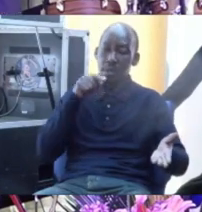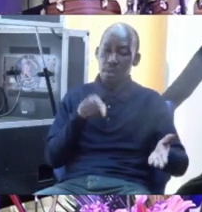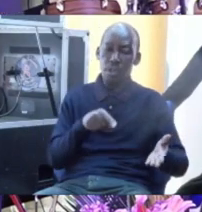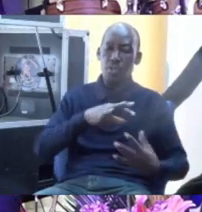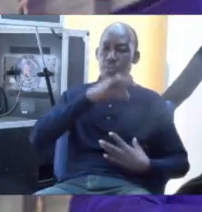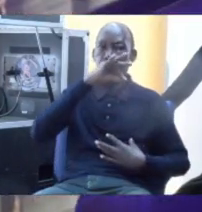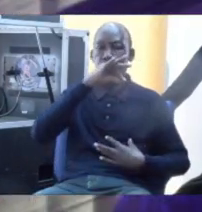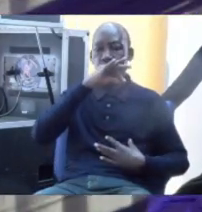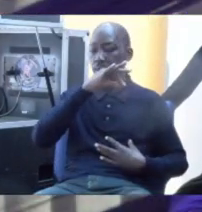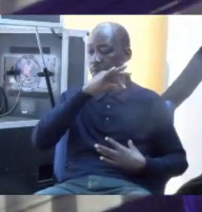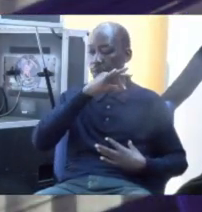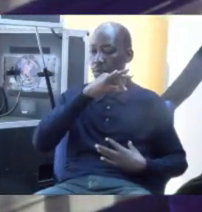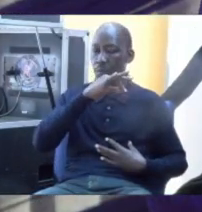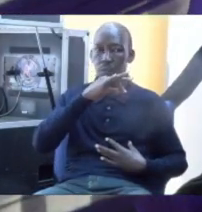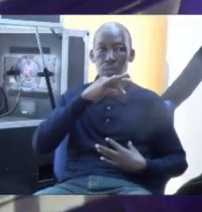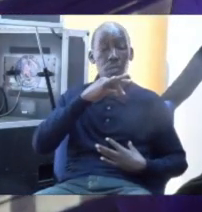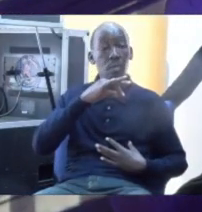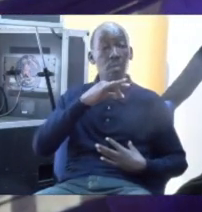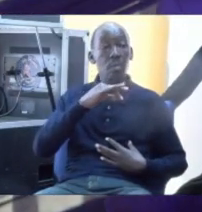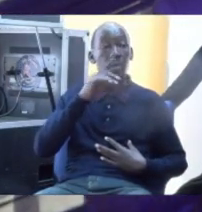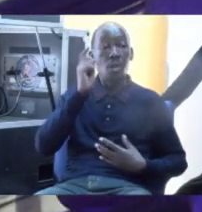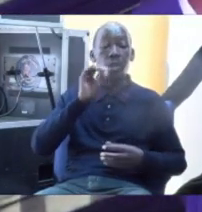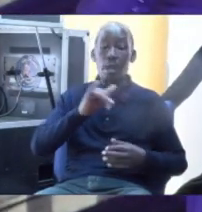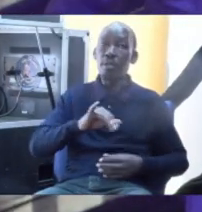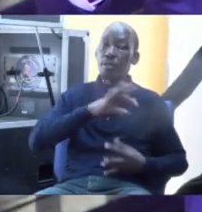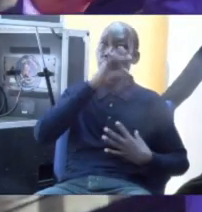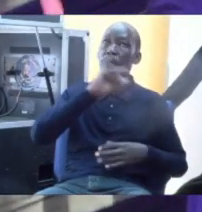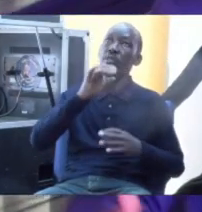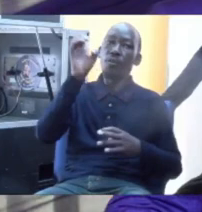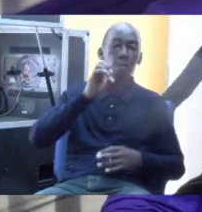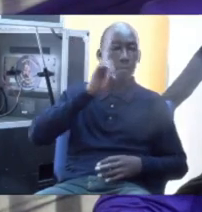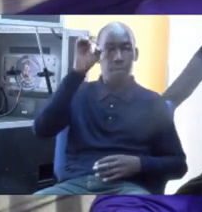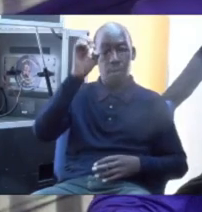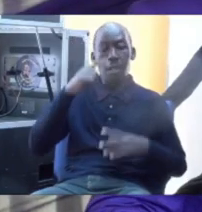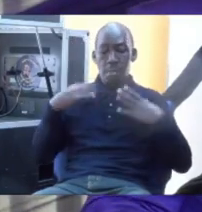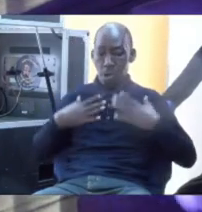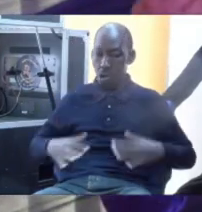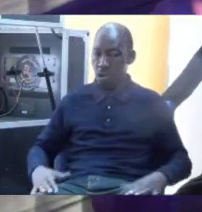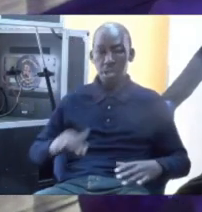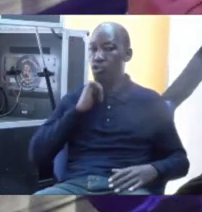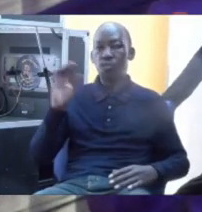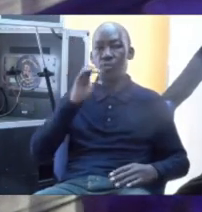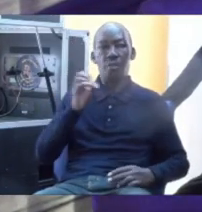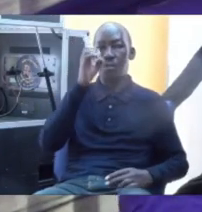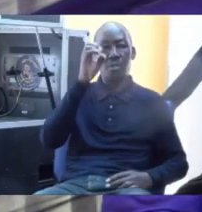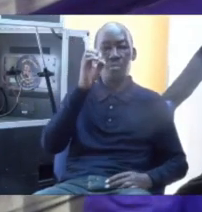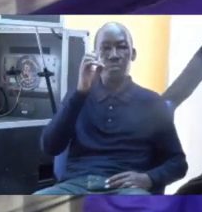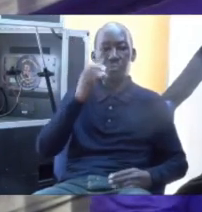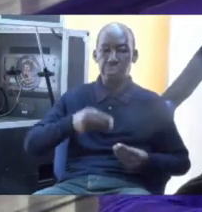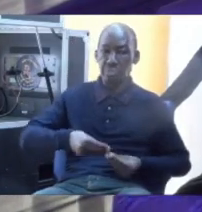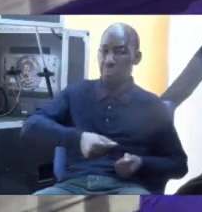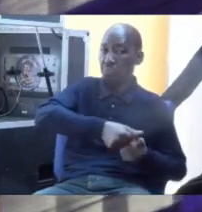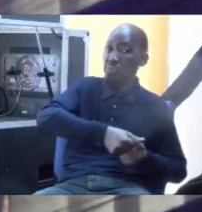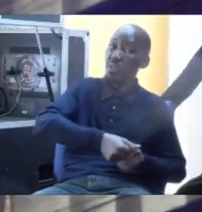soul, they are eternal. But this body is not eternal. That is